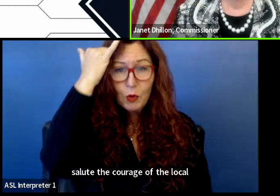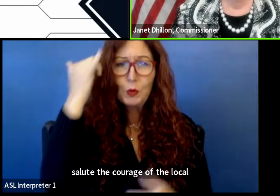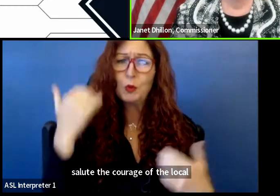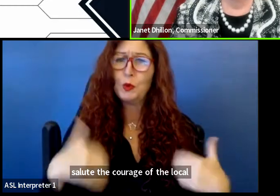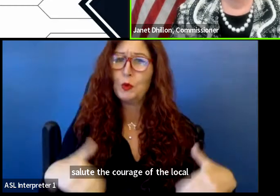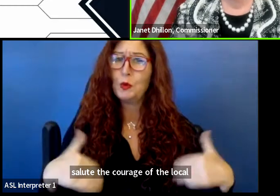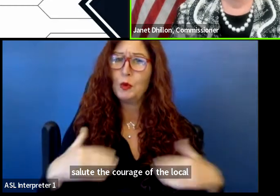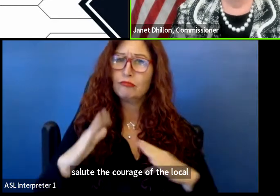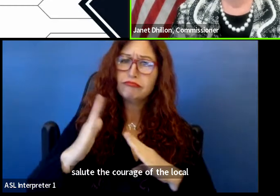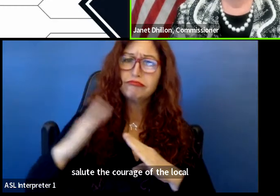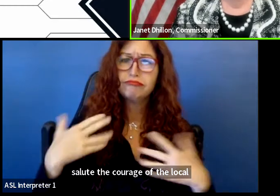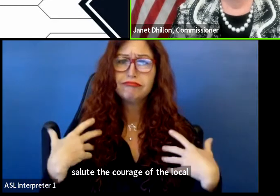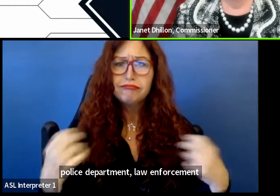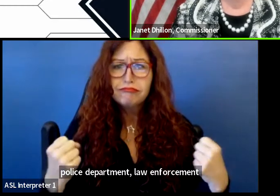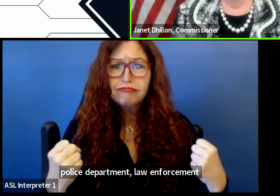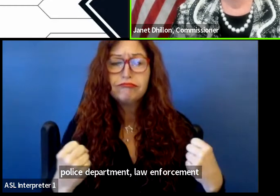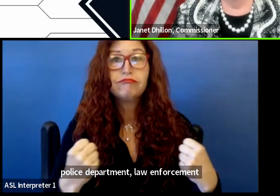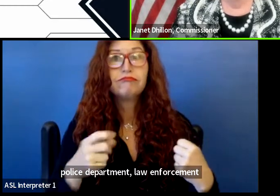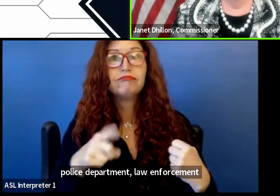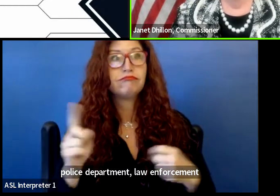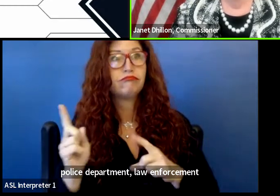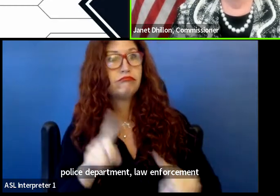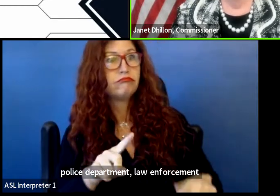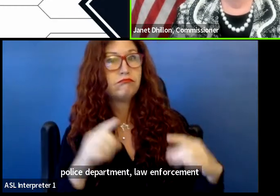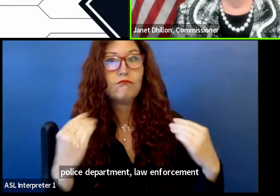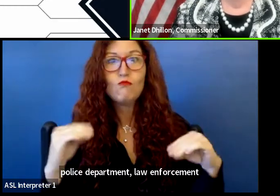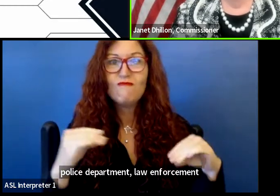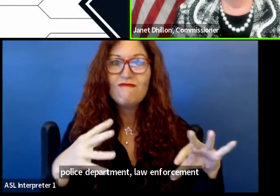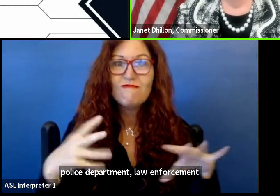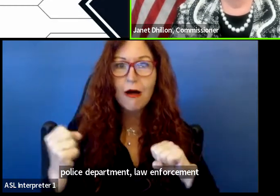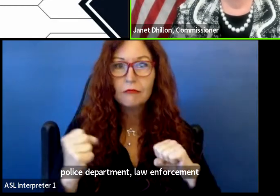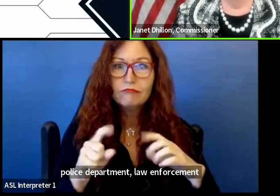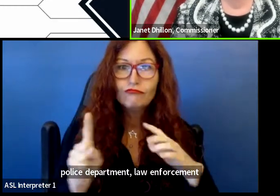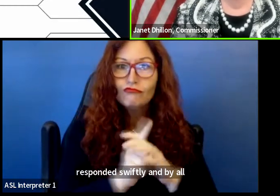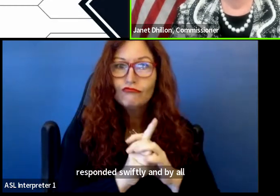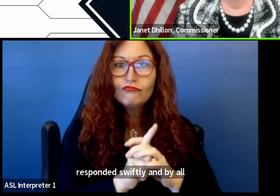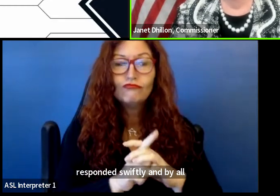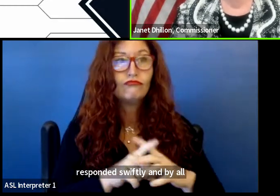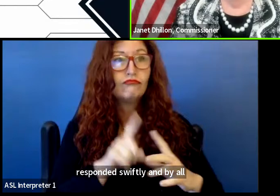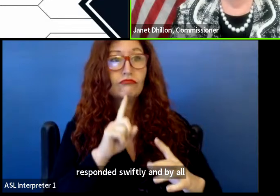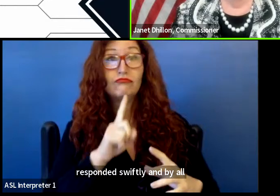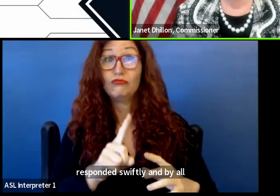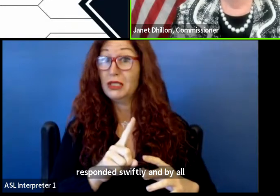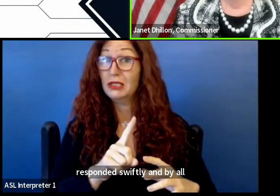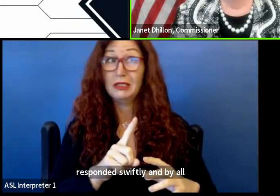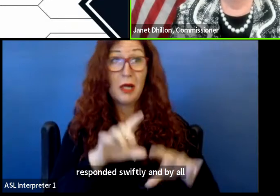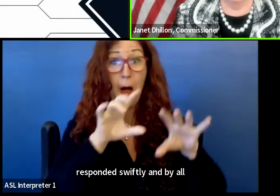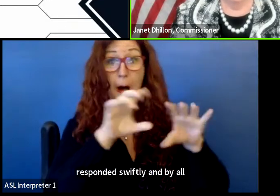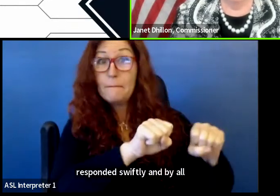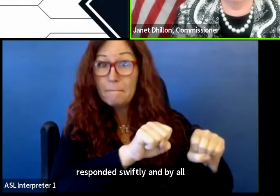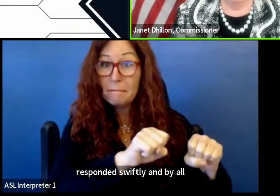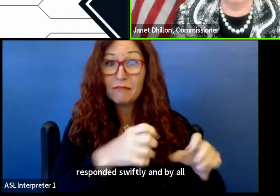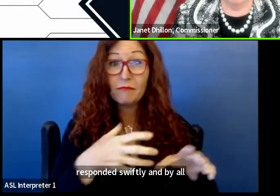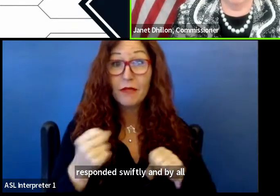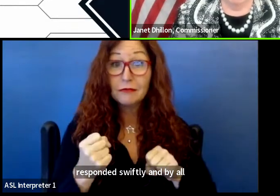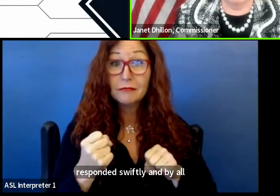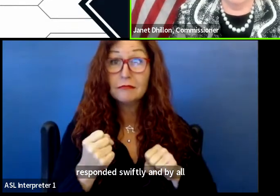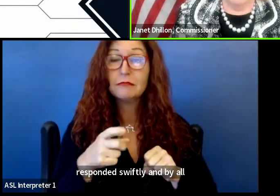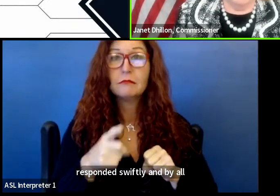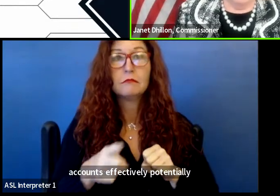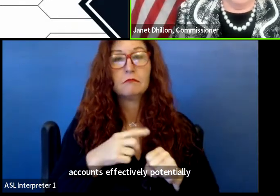swiftly and by all accounts effectively potentially averting an even greater tragedy